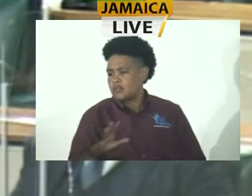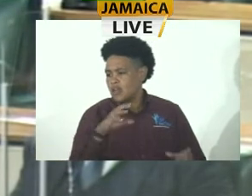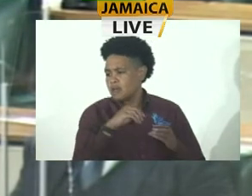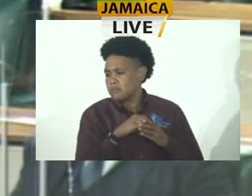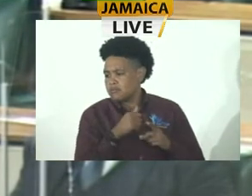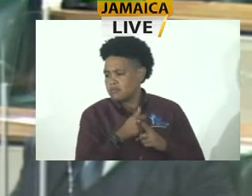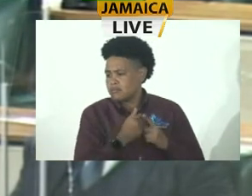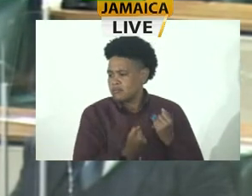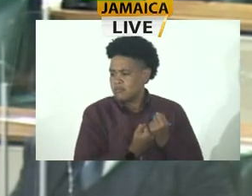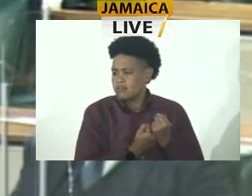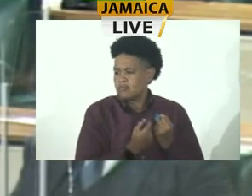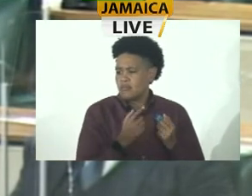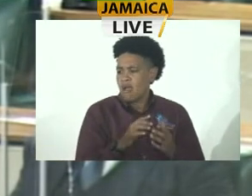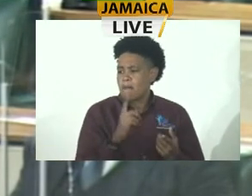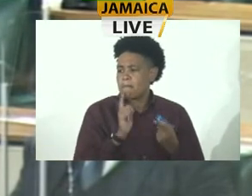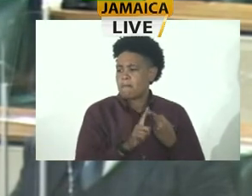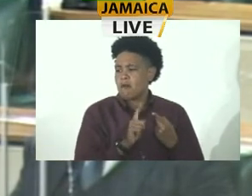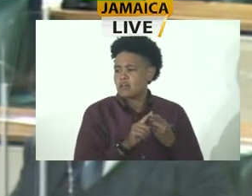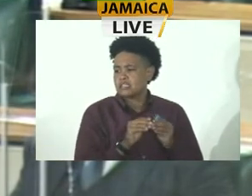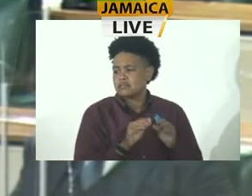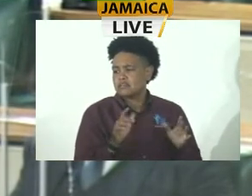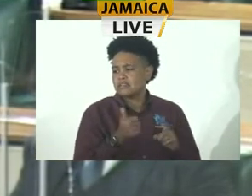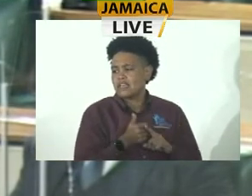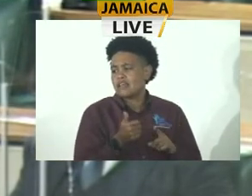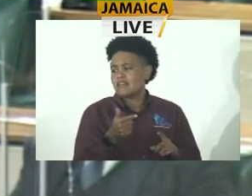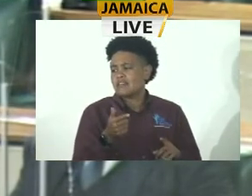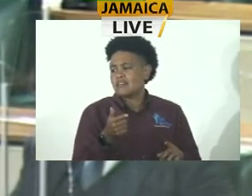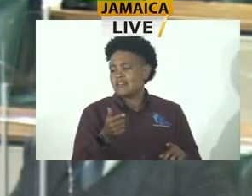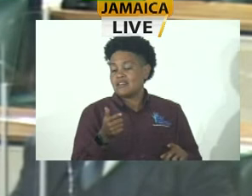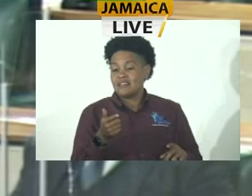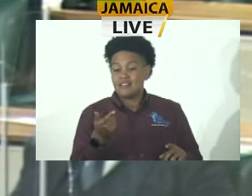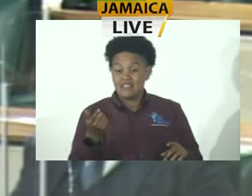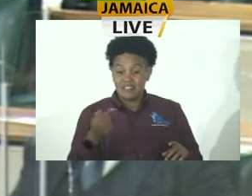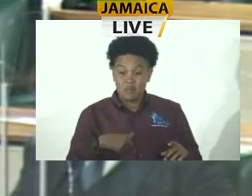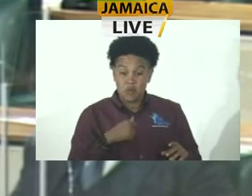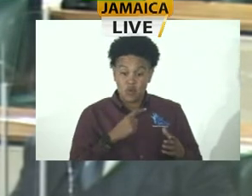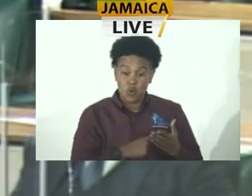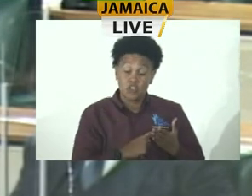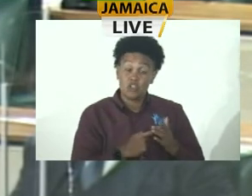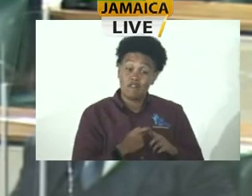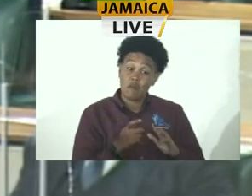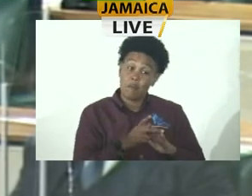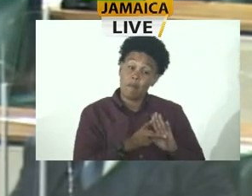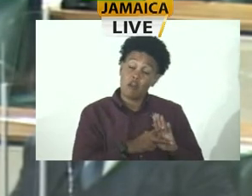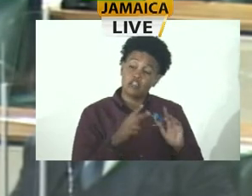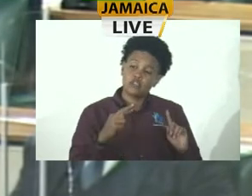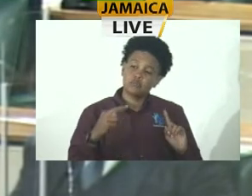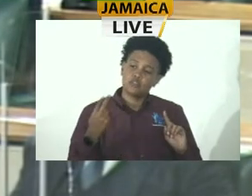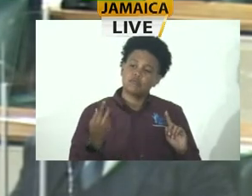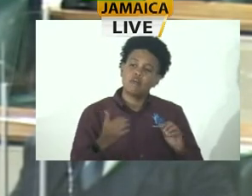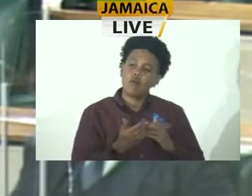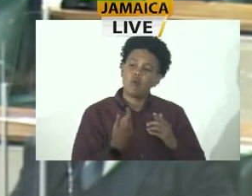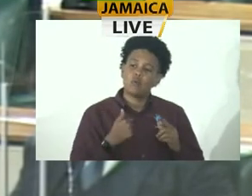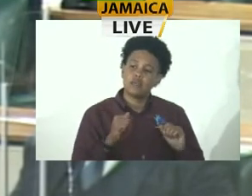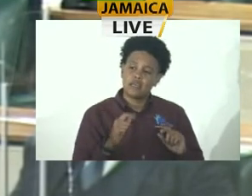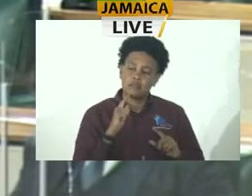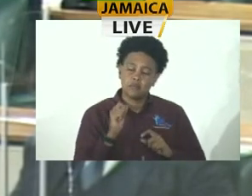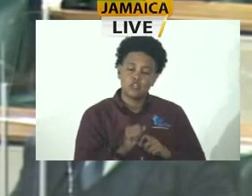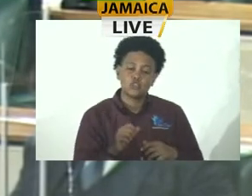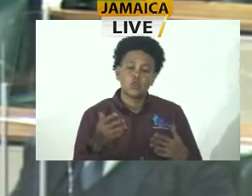that madam speaker we are now discussing from a policy perspective how we can ensure